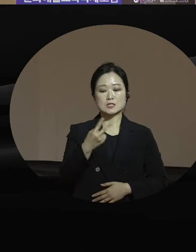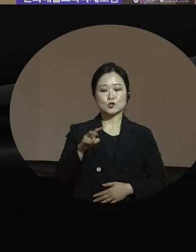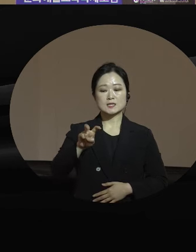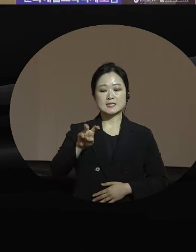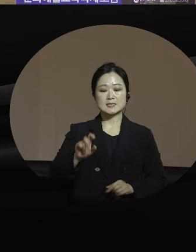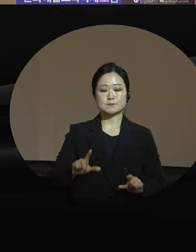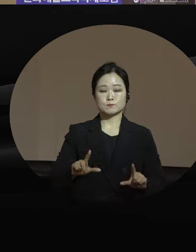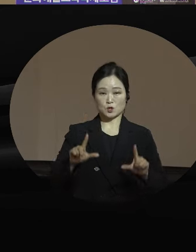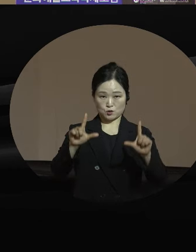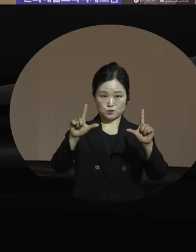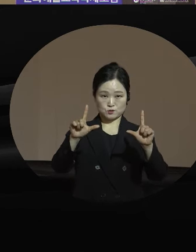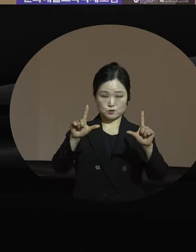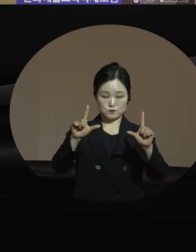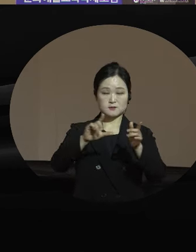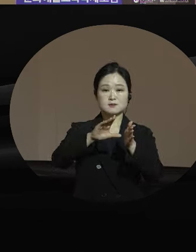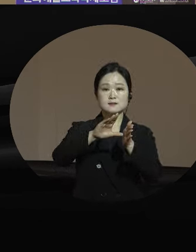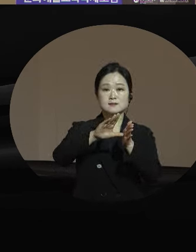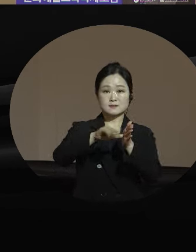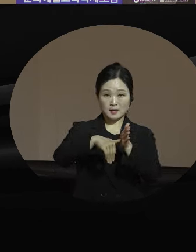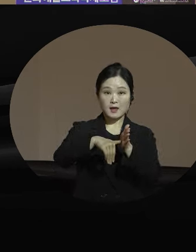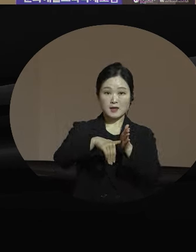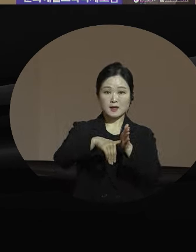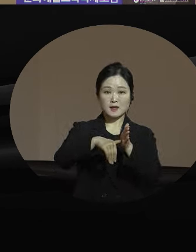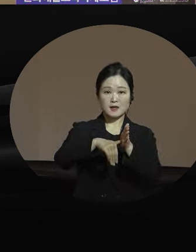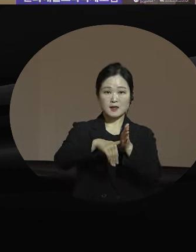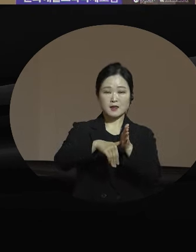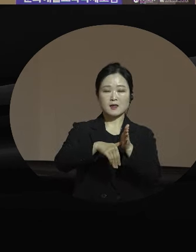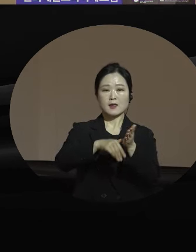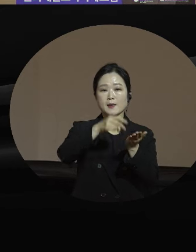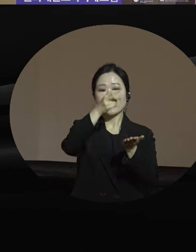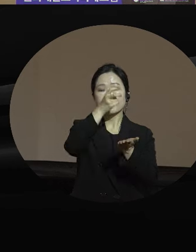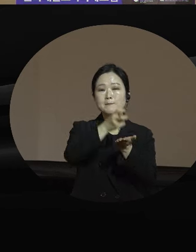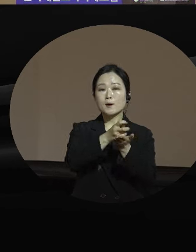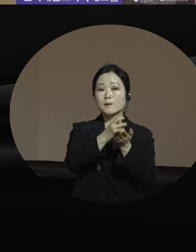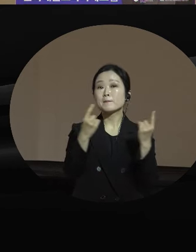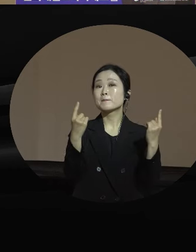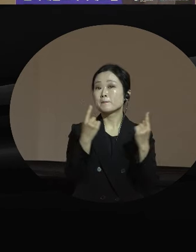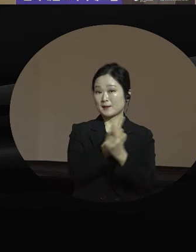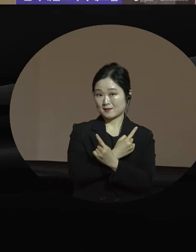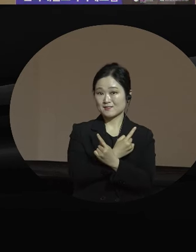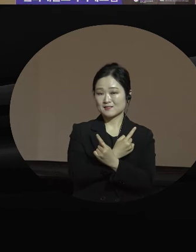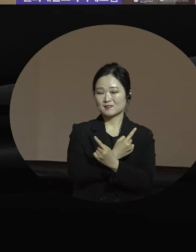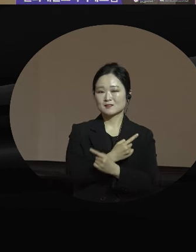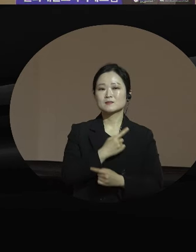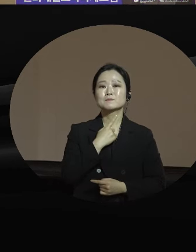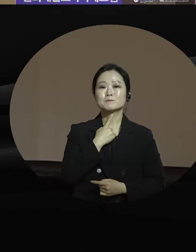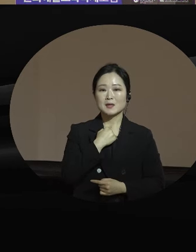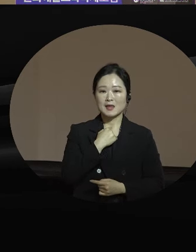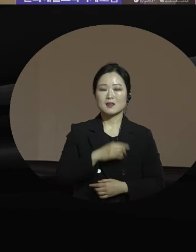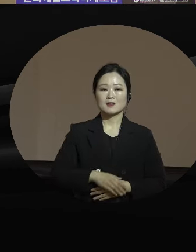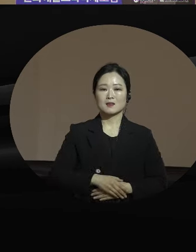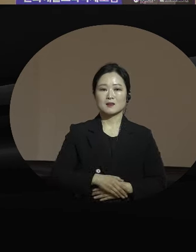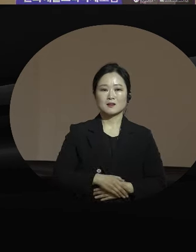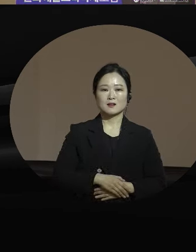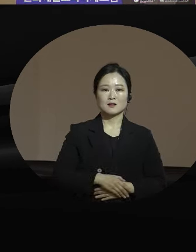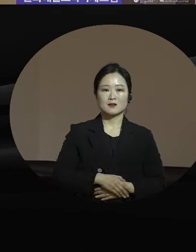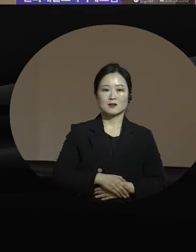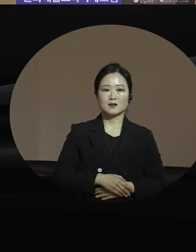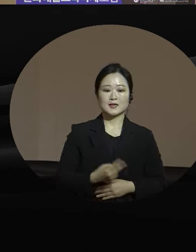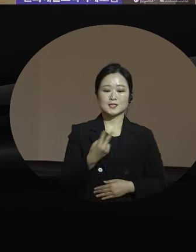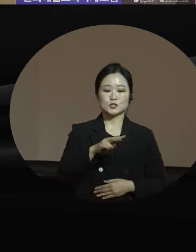2021, then it was the cultural education was legalized. And according to the law,